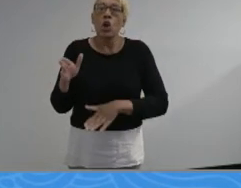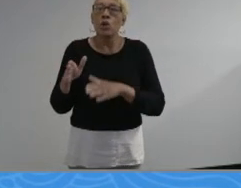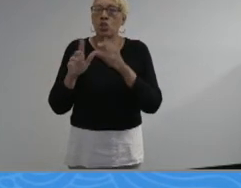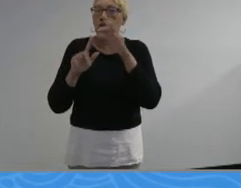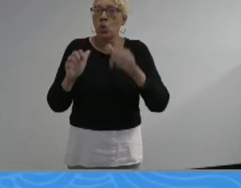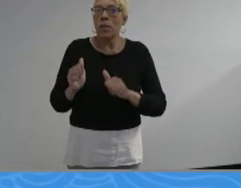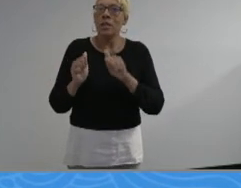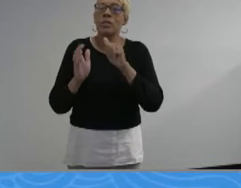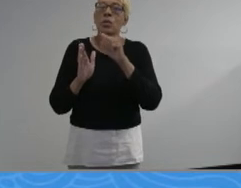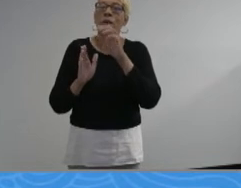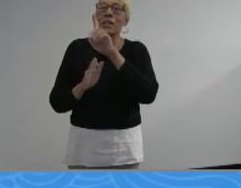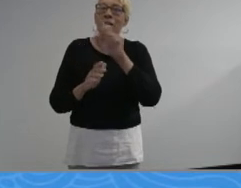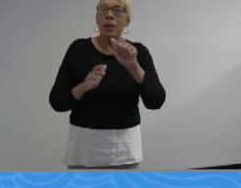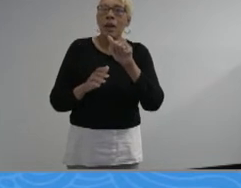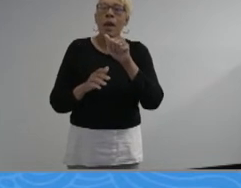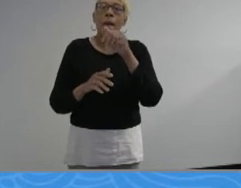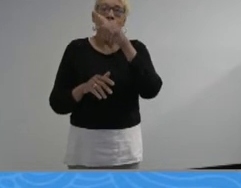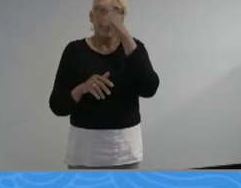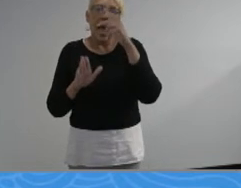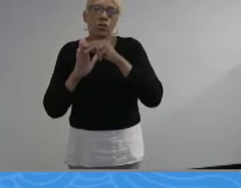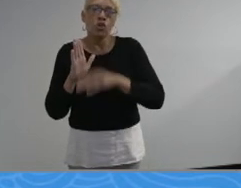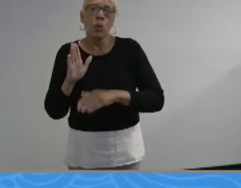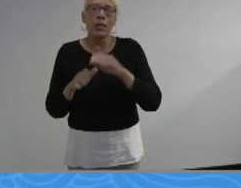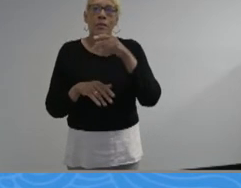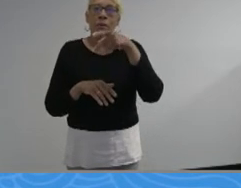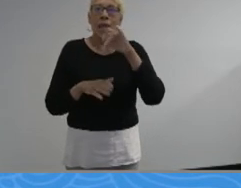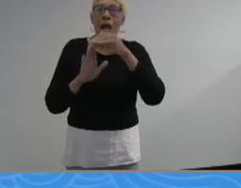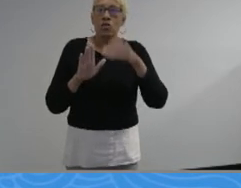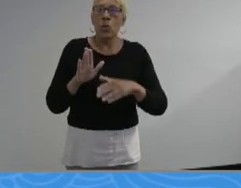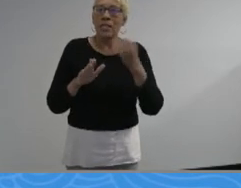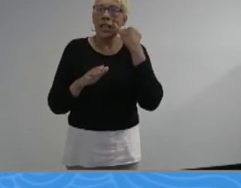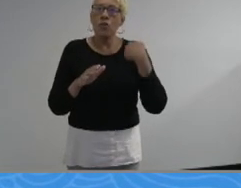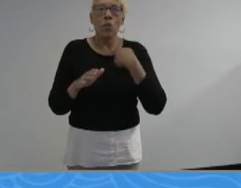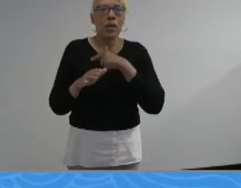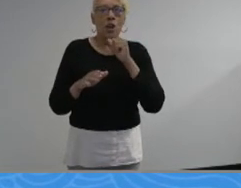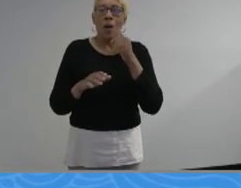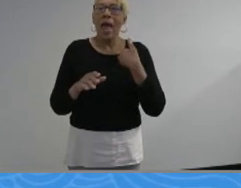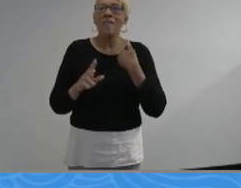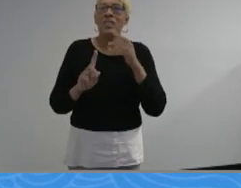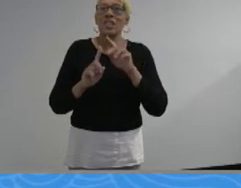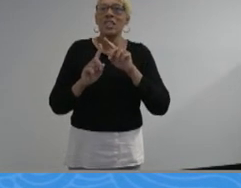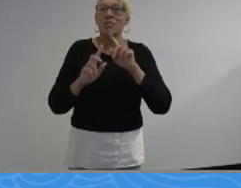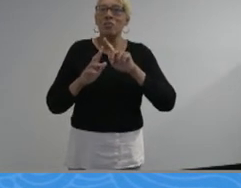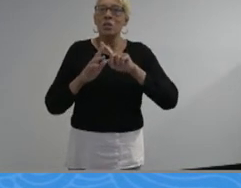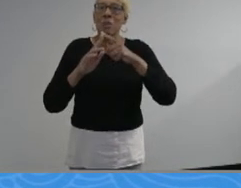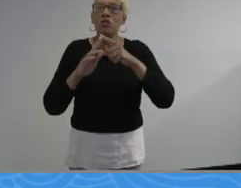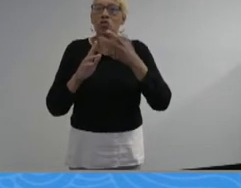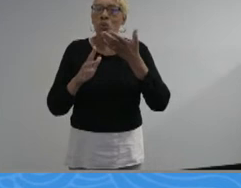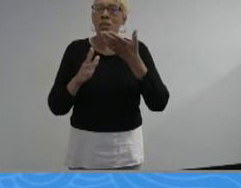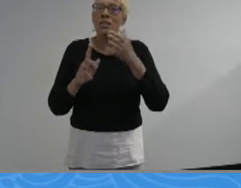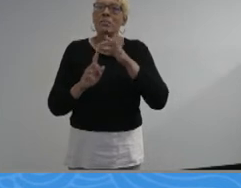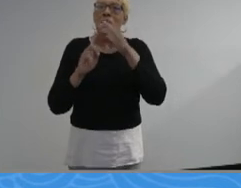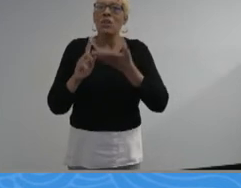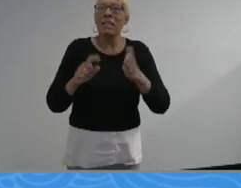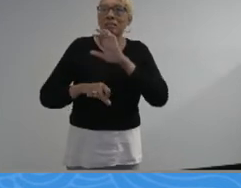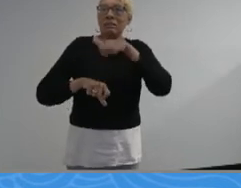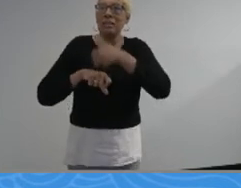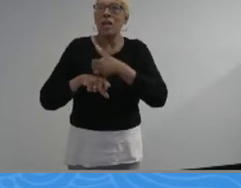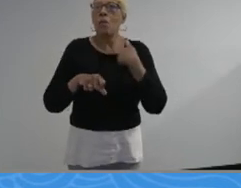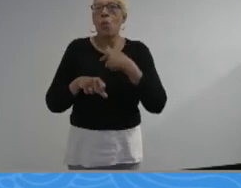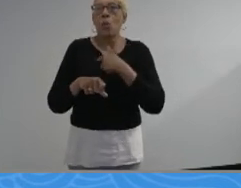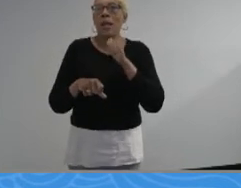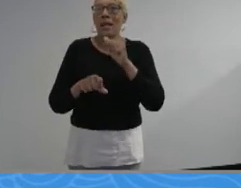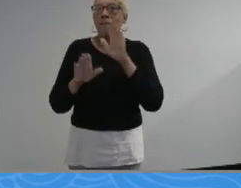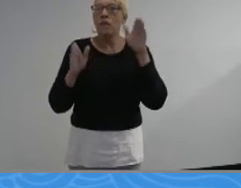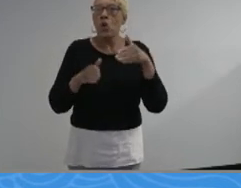They're Black students. They're PI students. If we're not putting out special initiatives to target the least amongst us, then we're not really about trying to be great. We're just going to